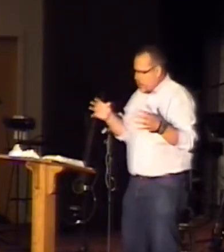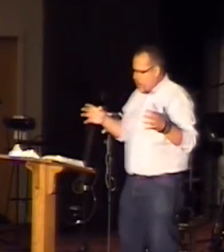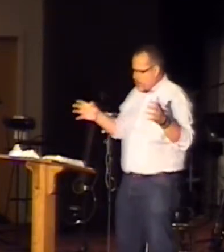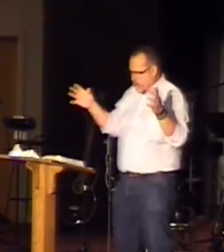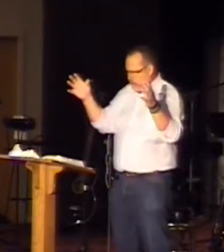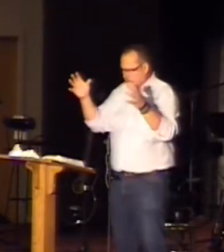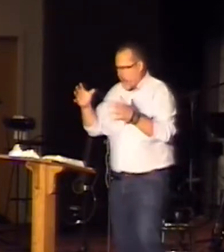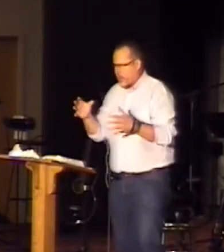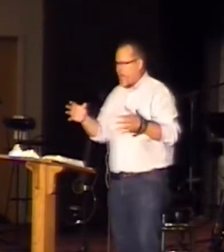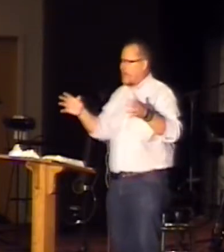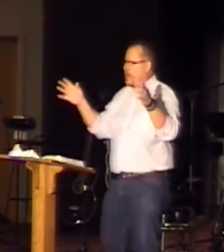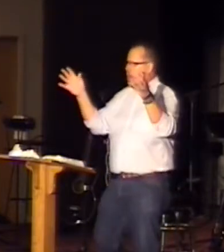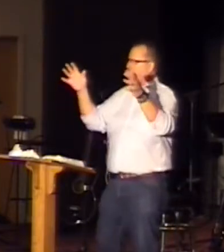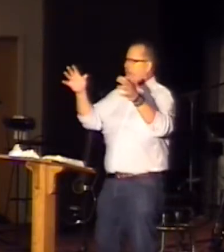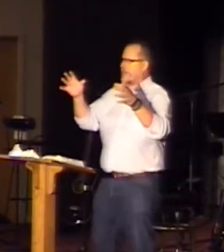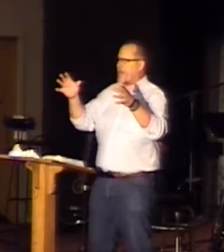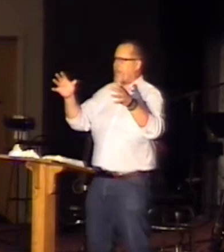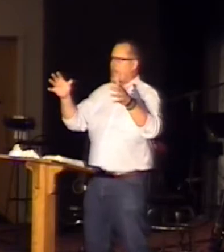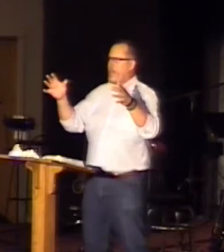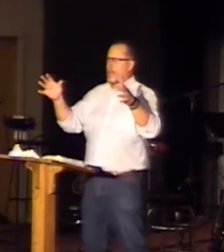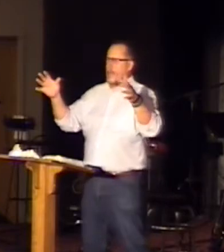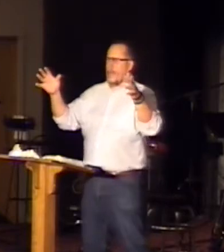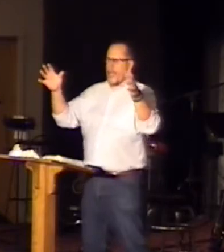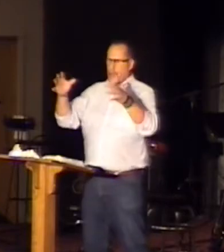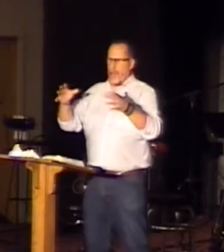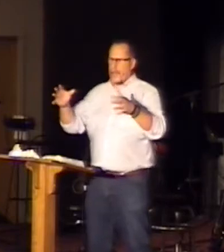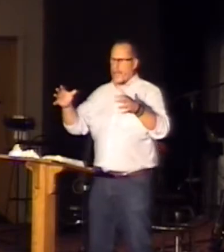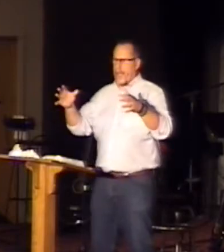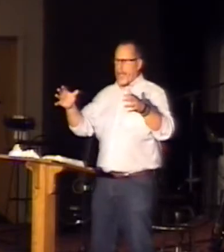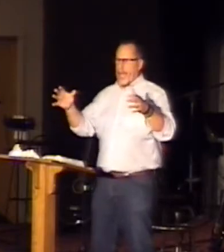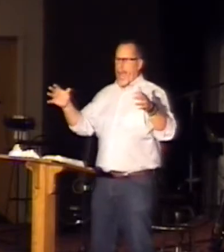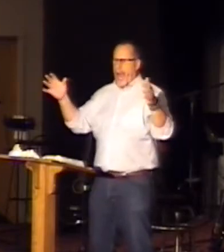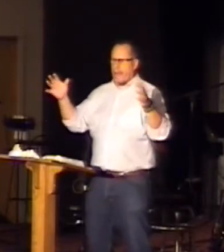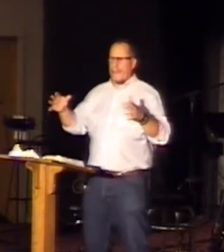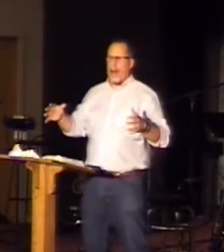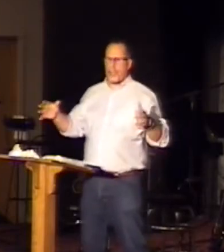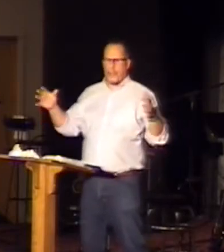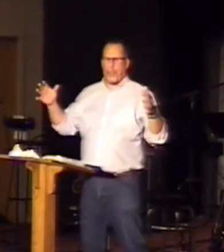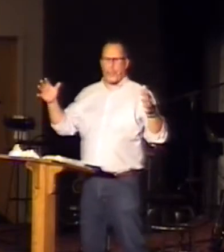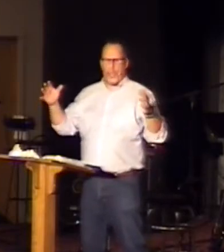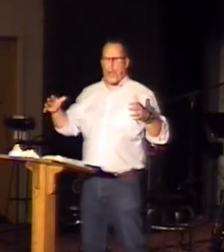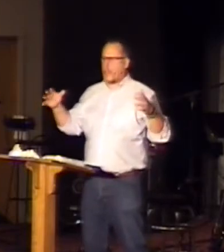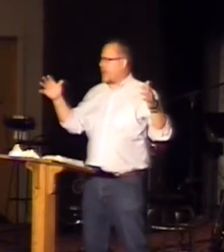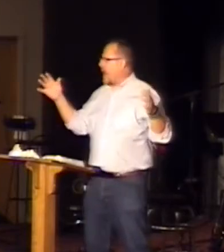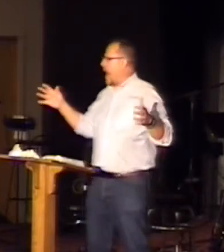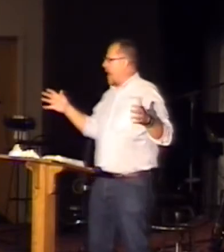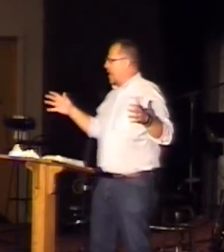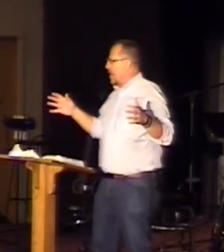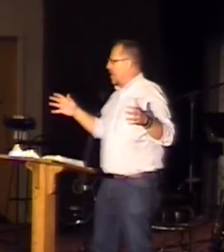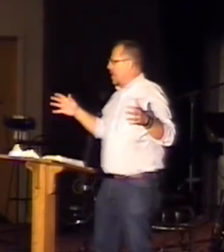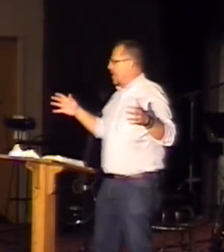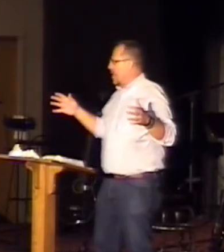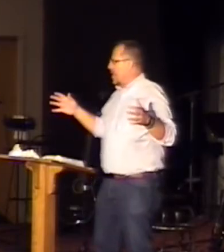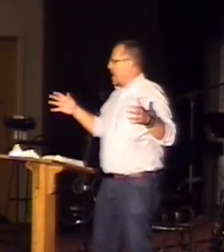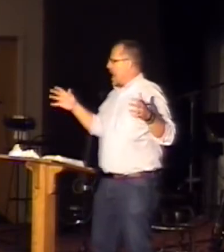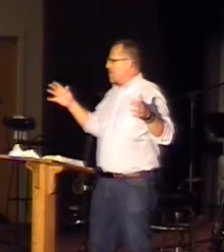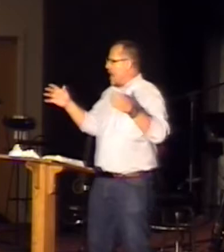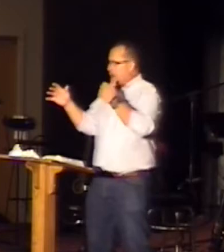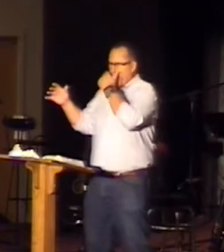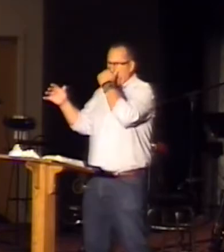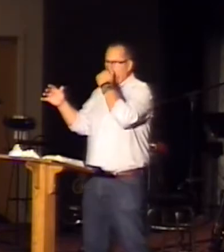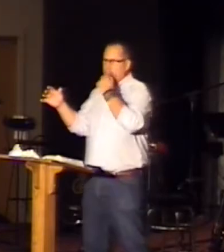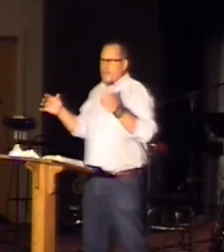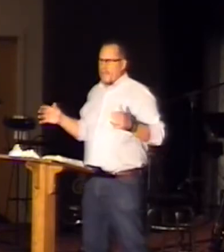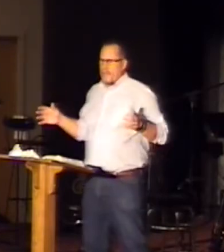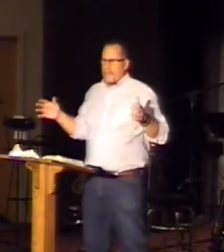these stories and you put them all together, you know what I see? Here's what I see. How valuable we are to God.